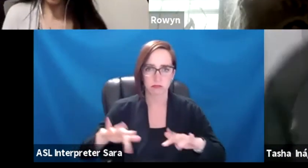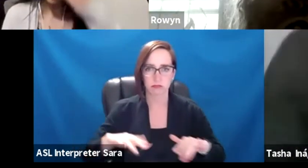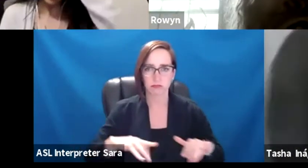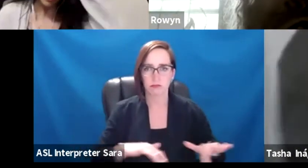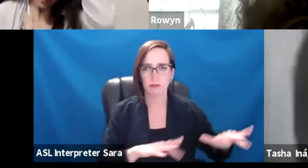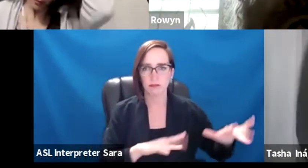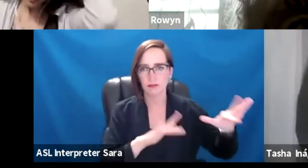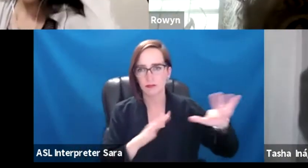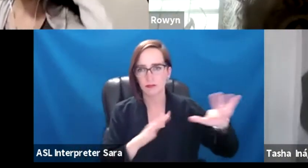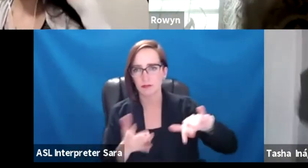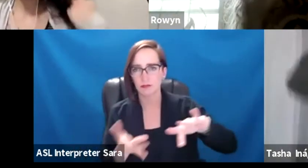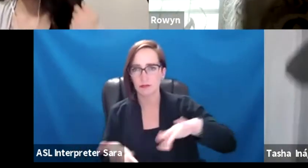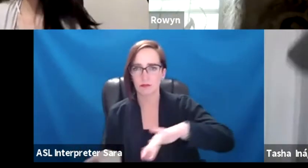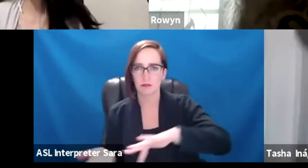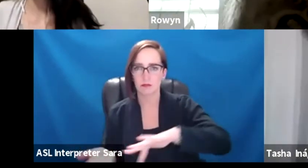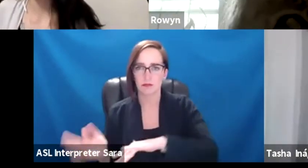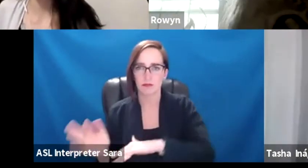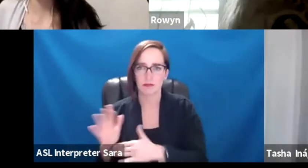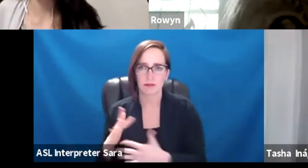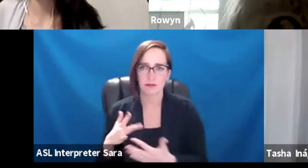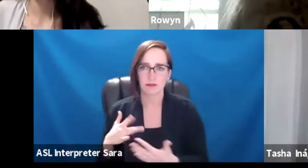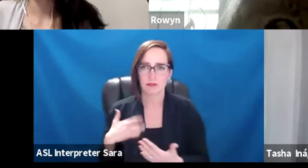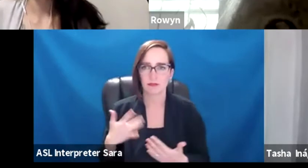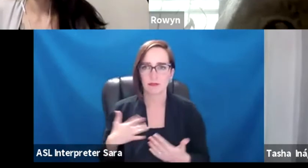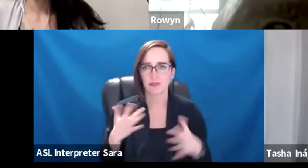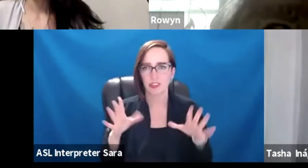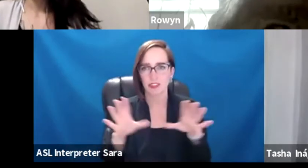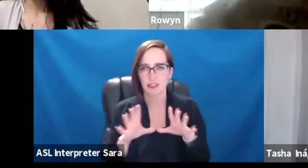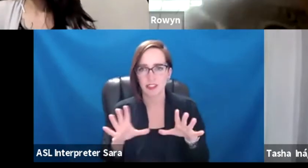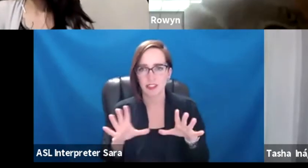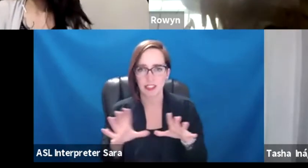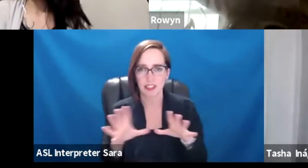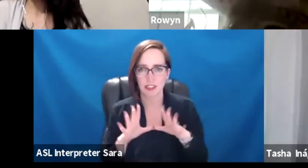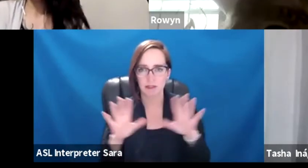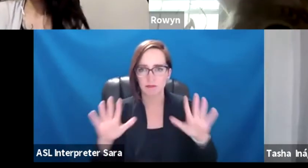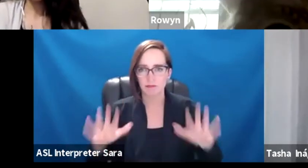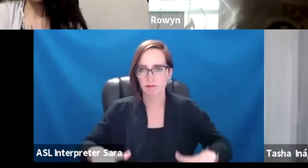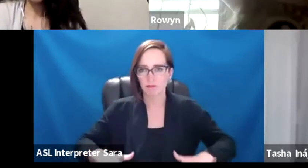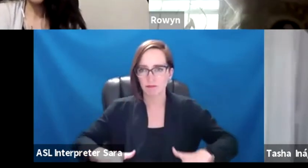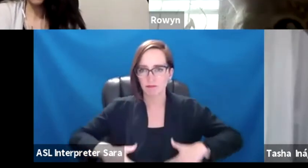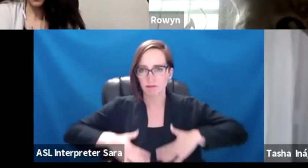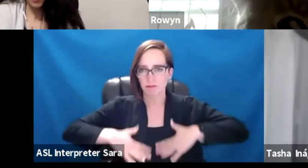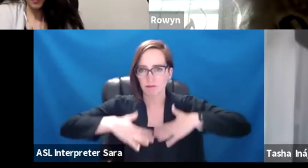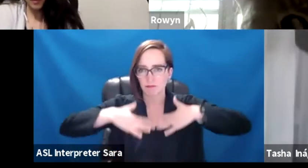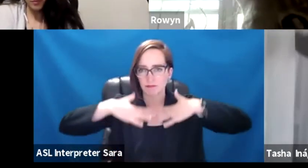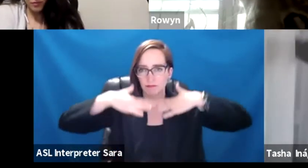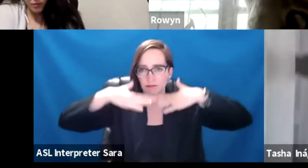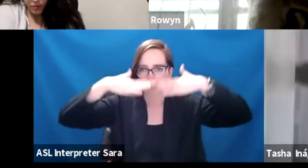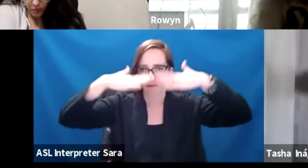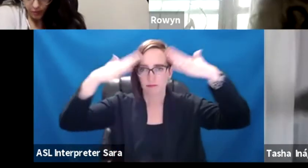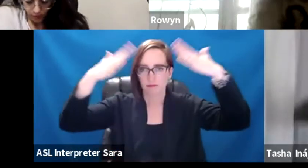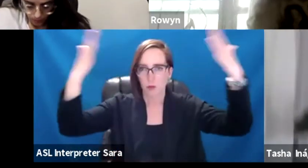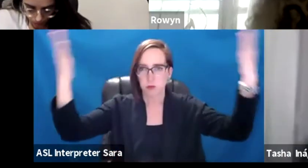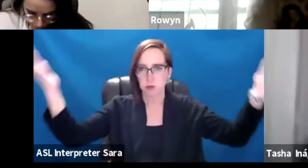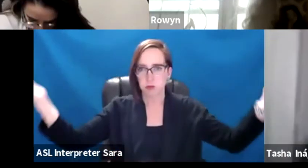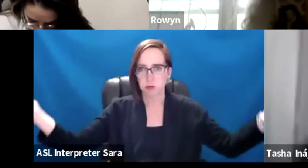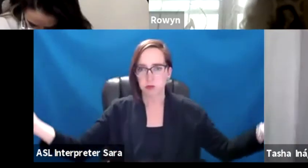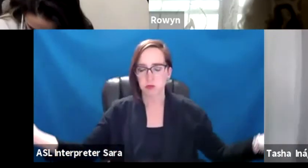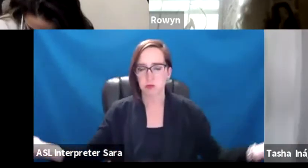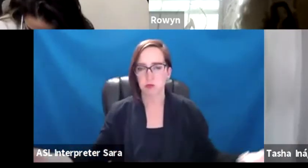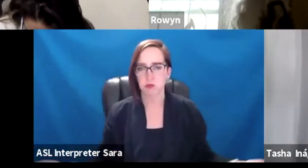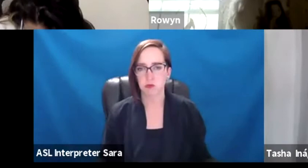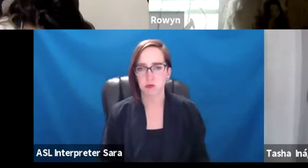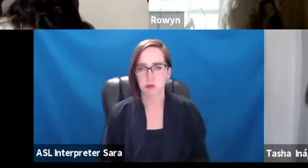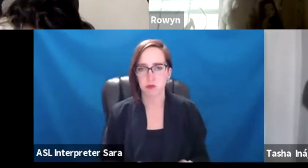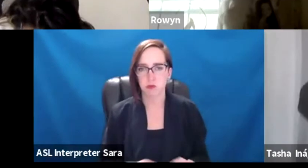Breathe in through your feet. Feel your entire body fill up with oxygen and push it out like a wave. The air that